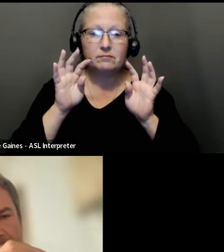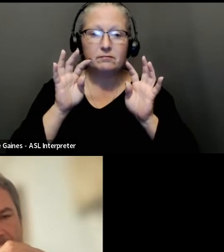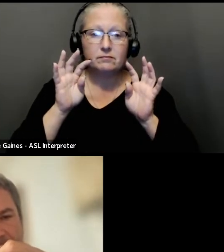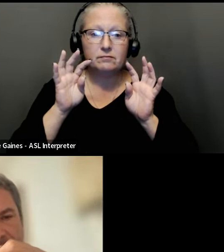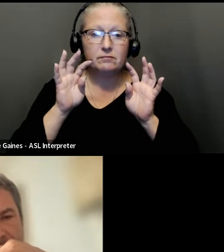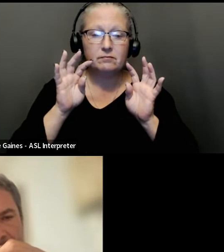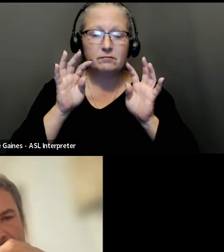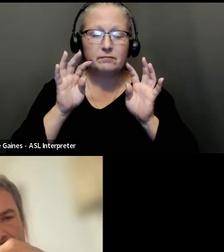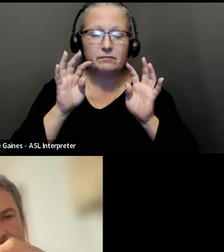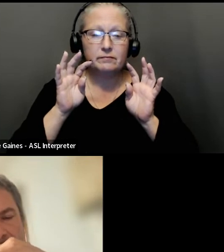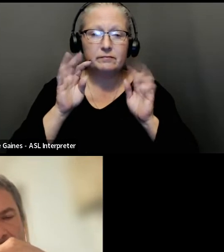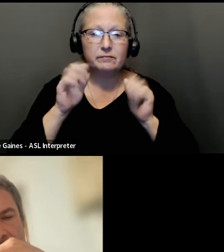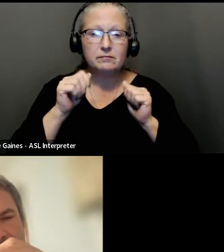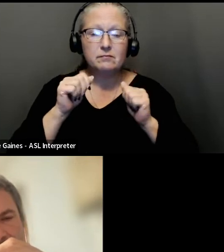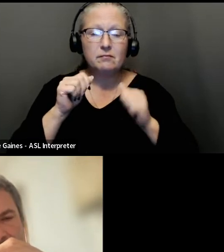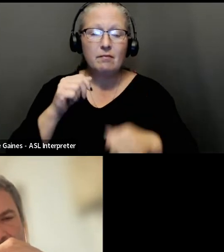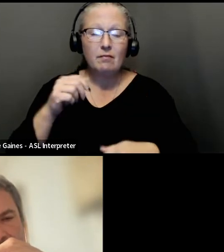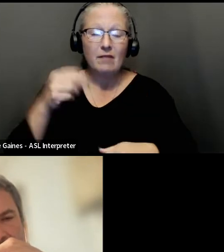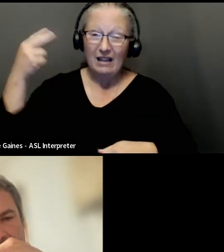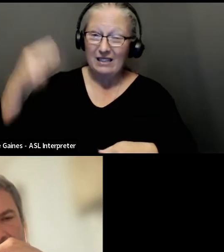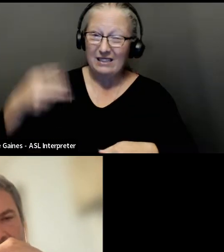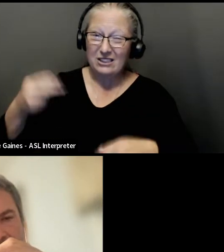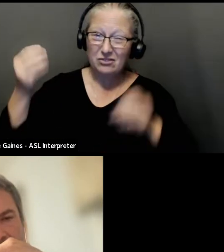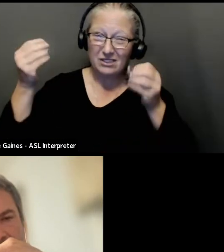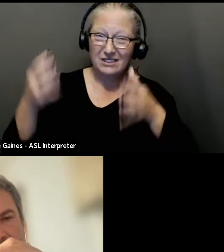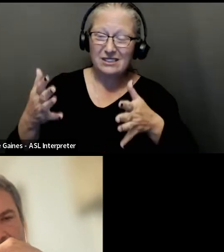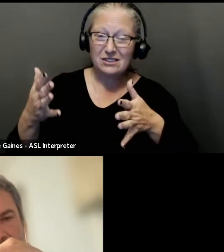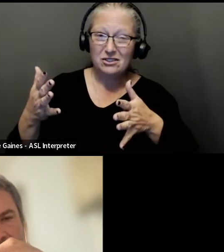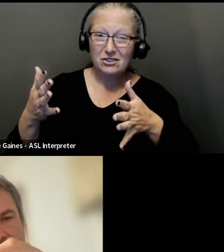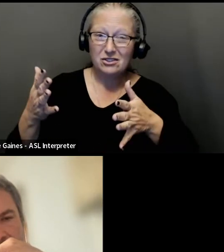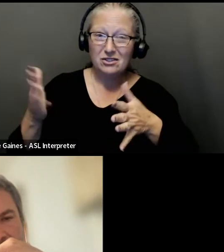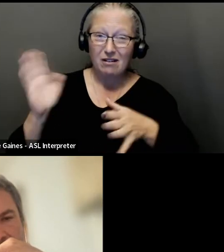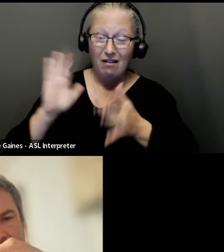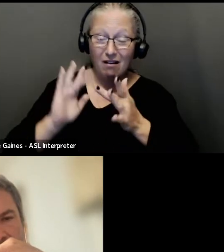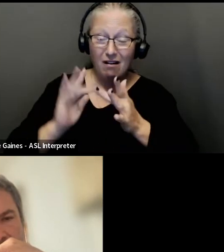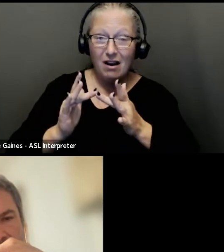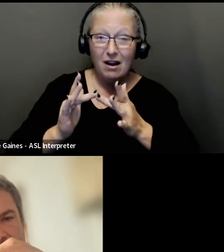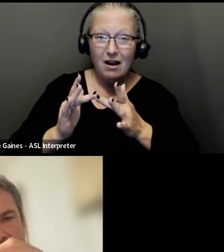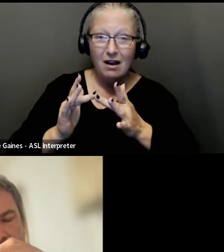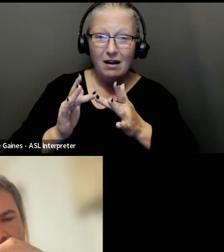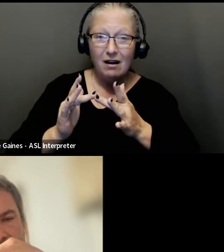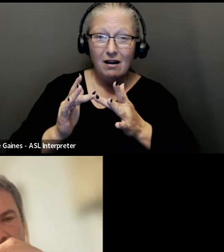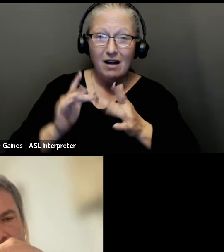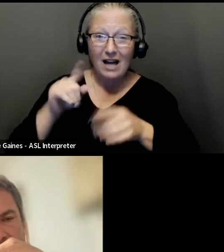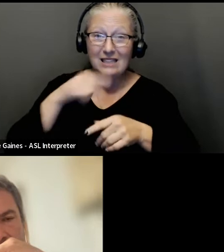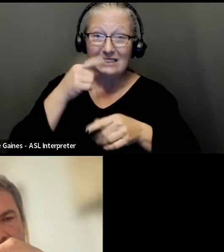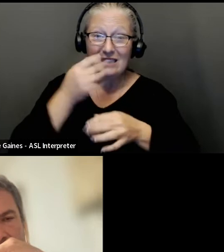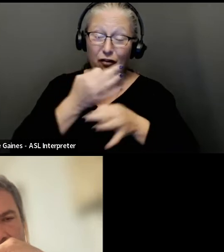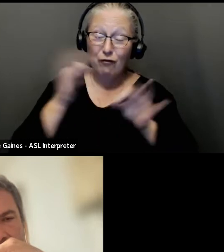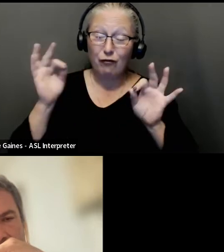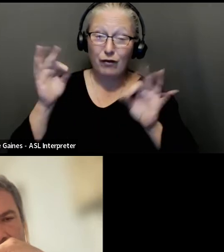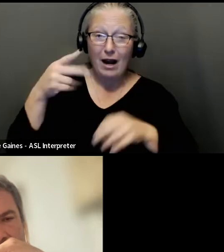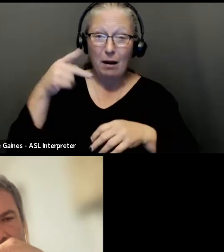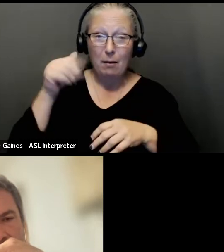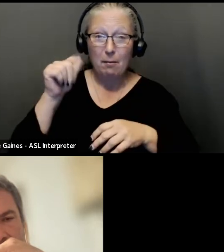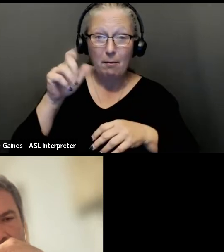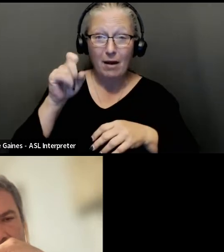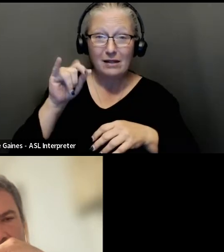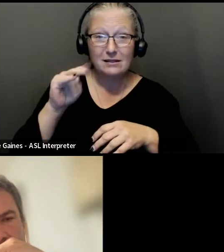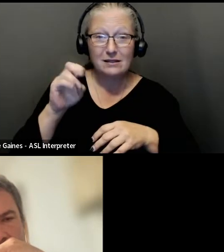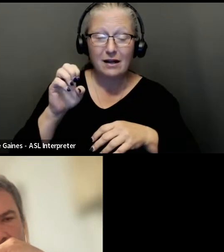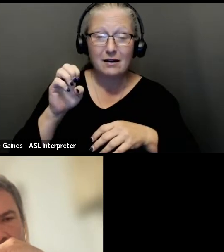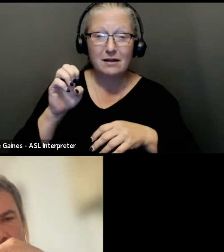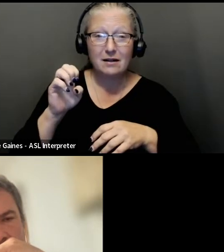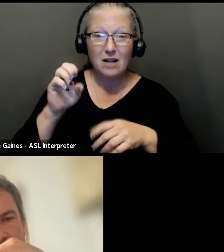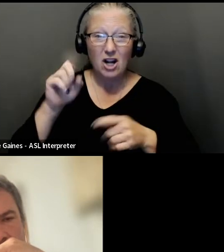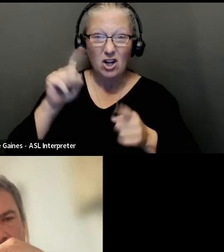to have a history teacher come online and say Free Palestine